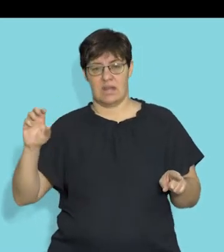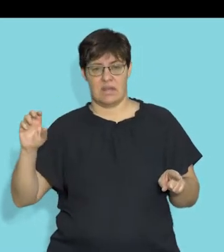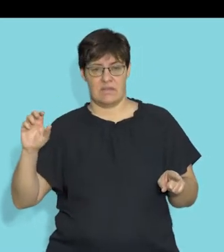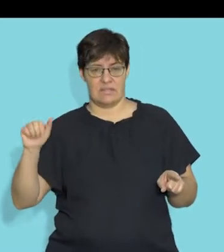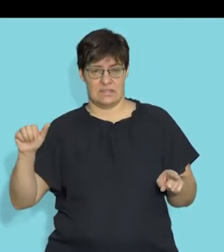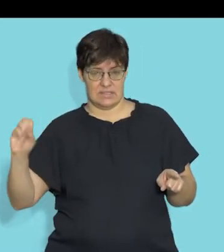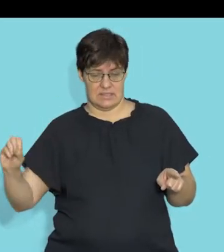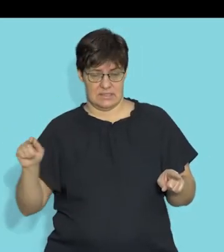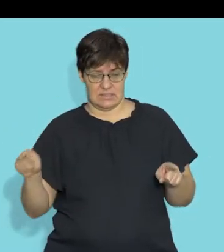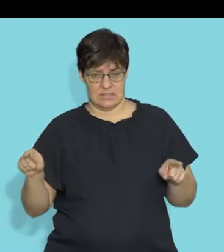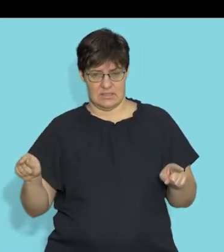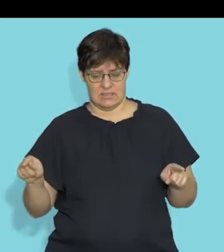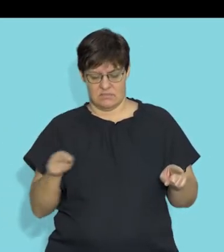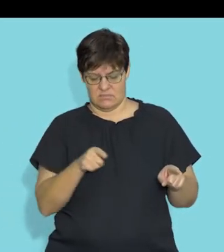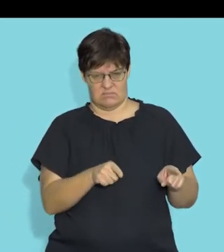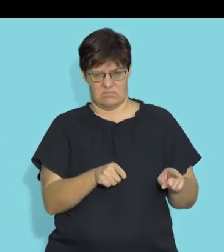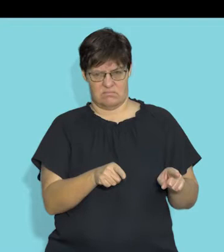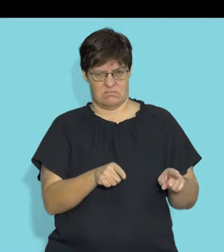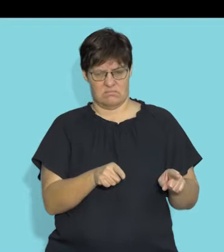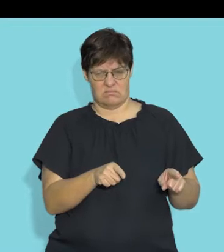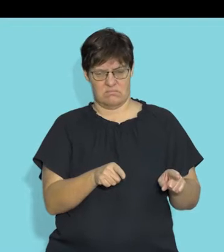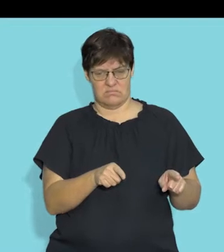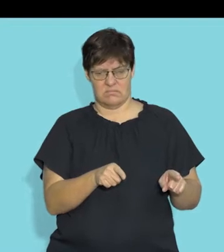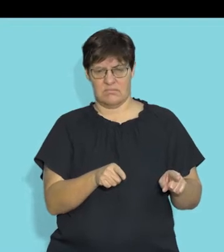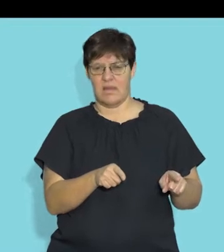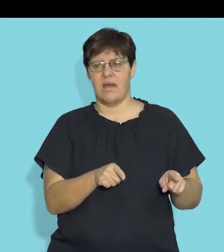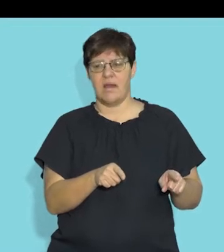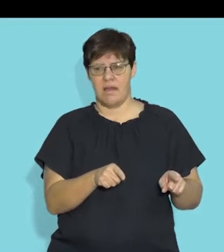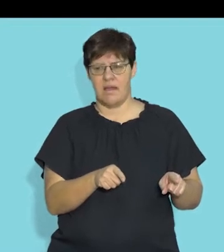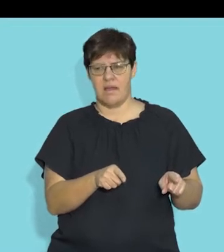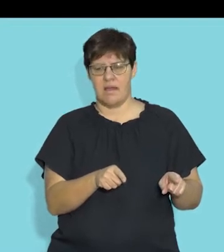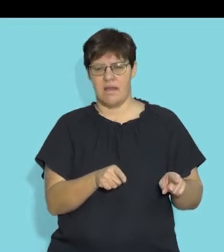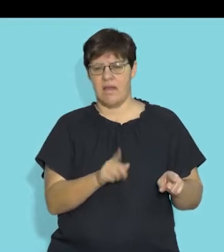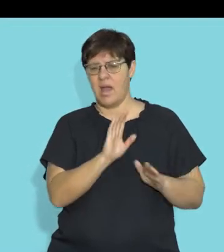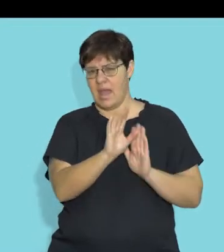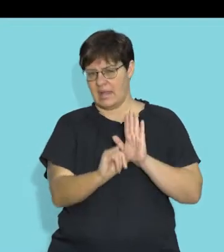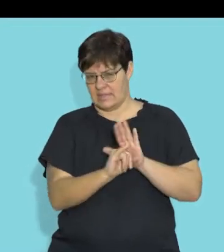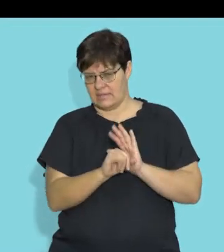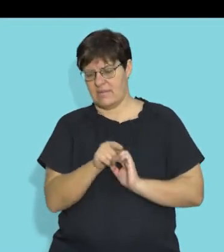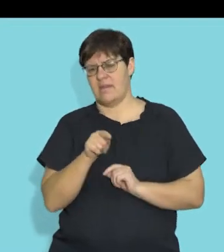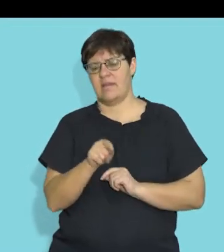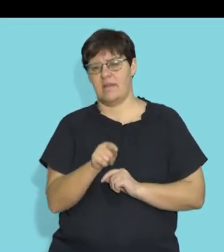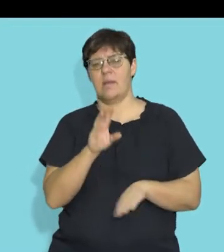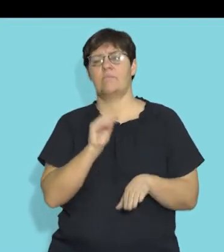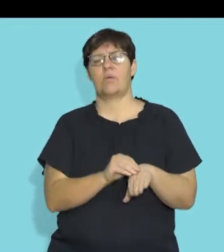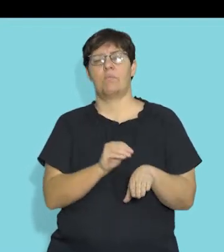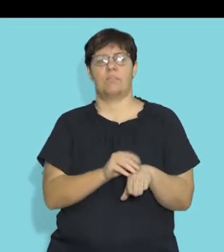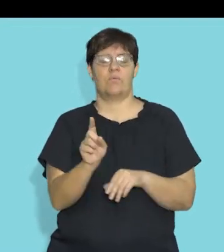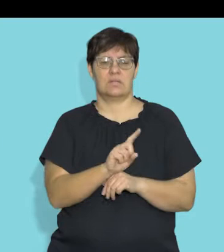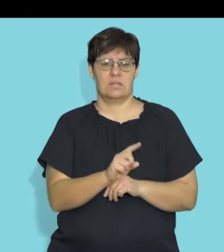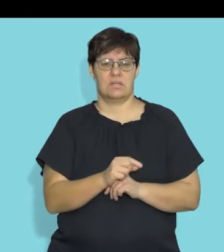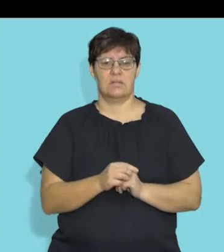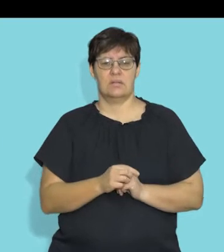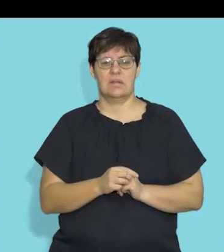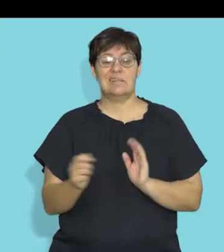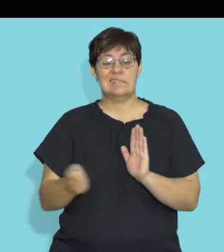81,760. So clearly, we can clearly see we have identified as our problem our low